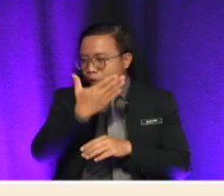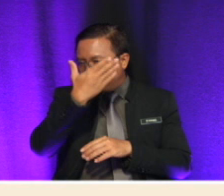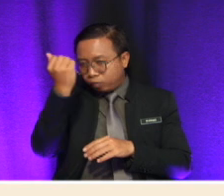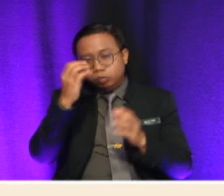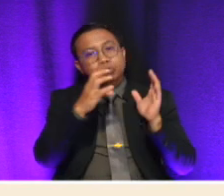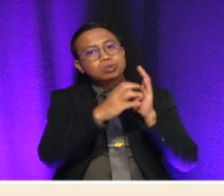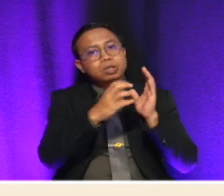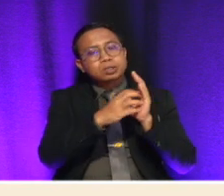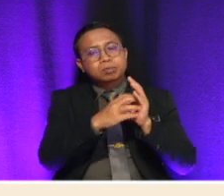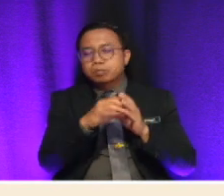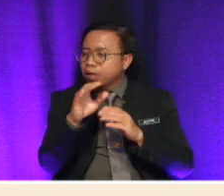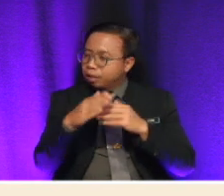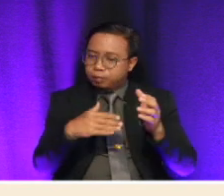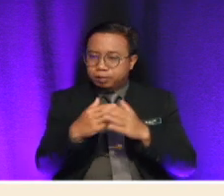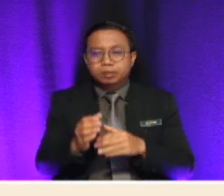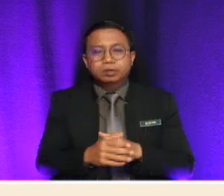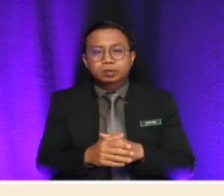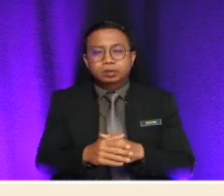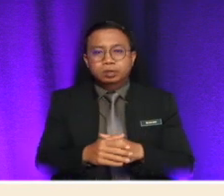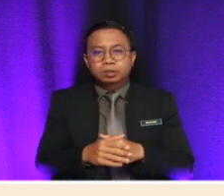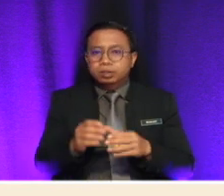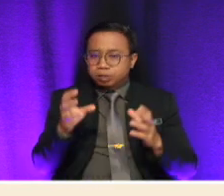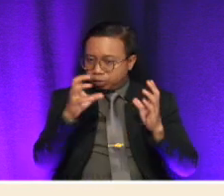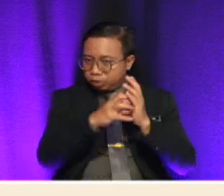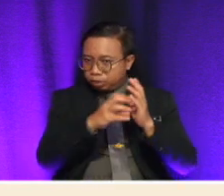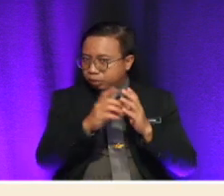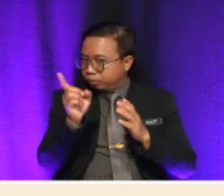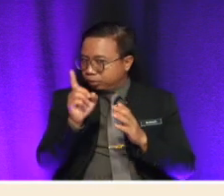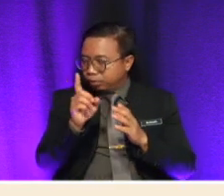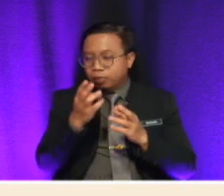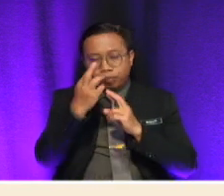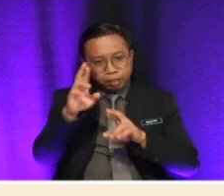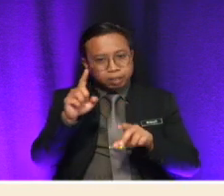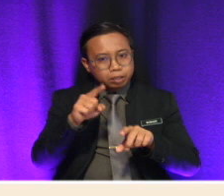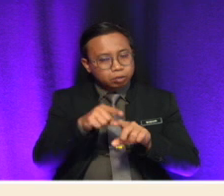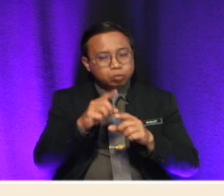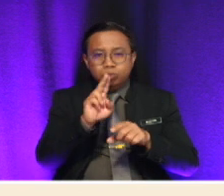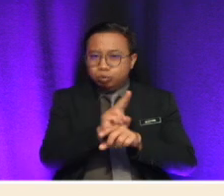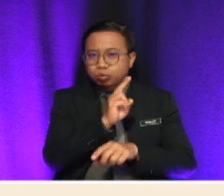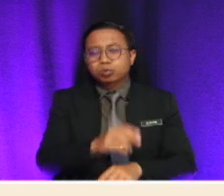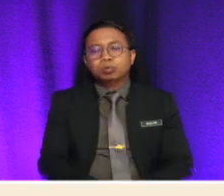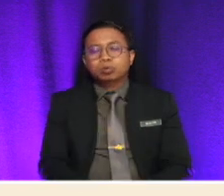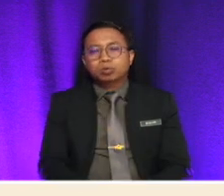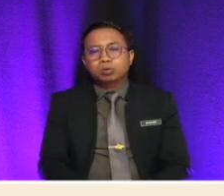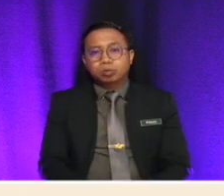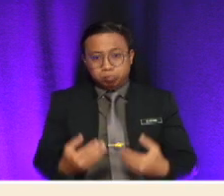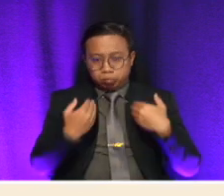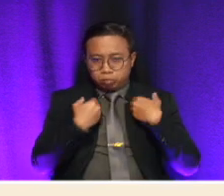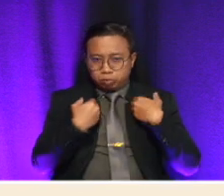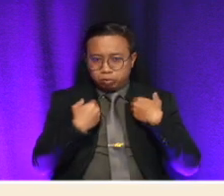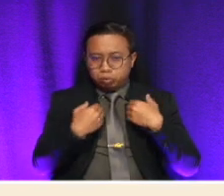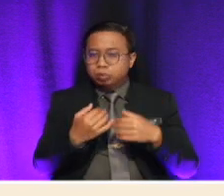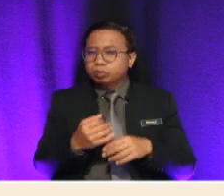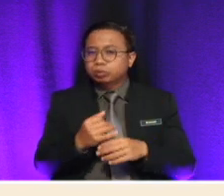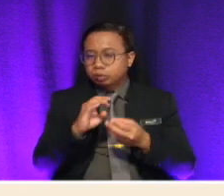it. No problem. Just plug it in and it's ready to use. And then, boom. Disaster! Because